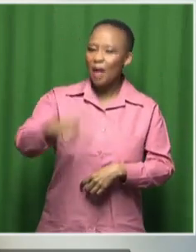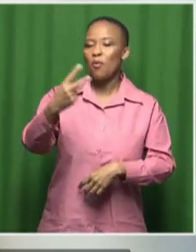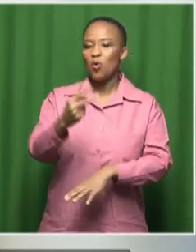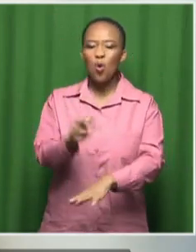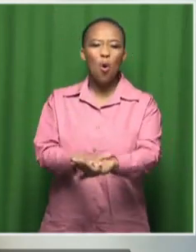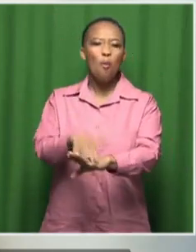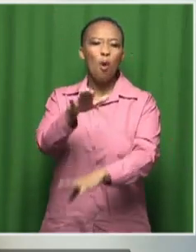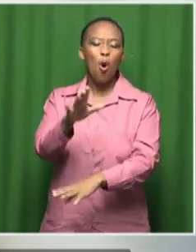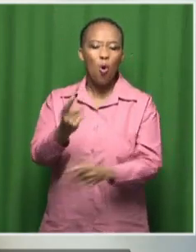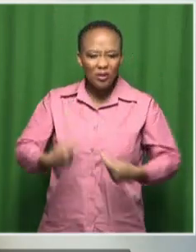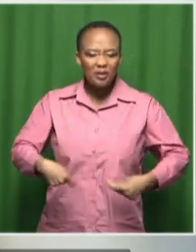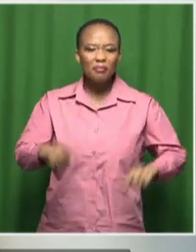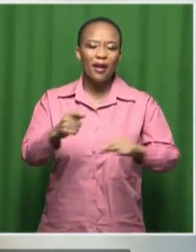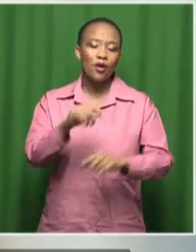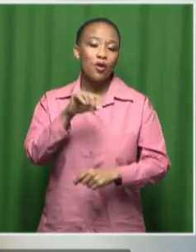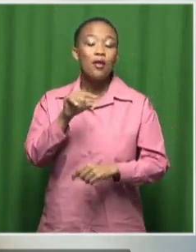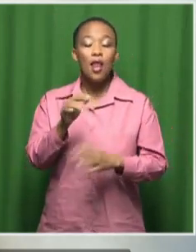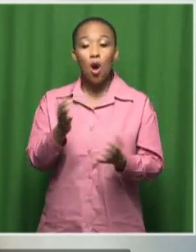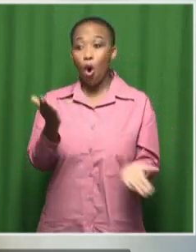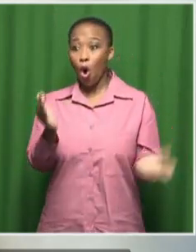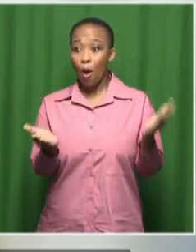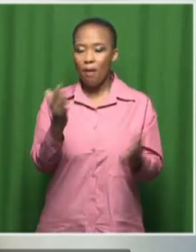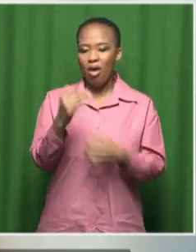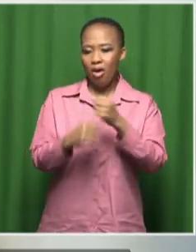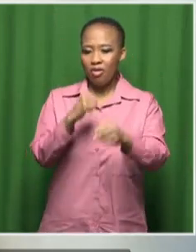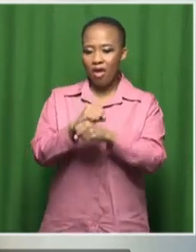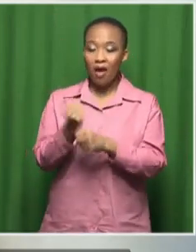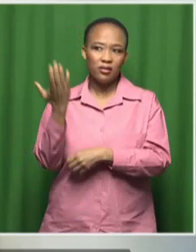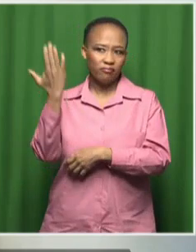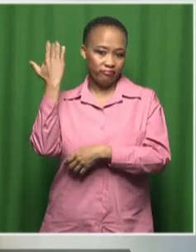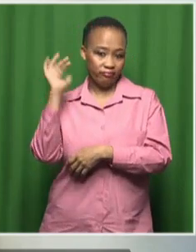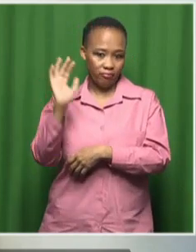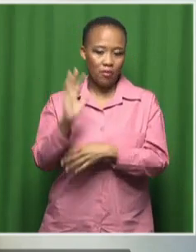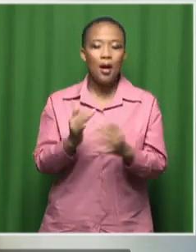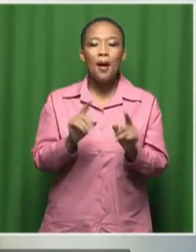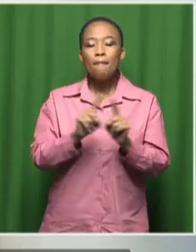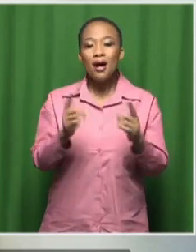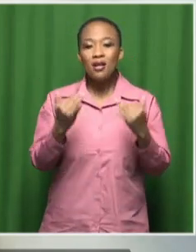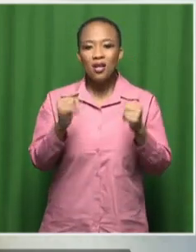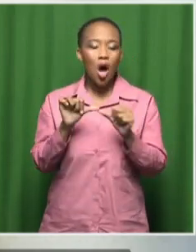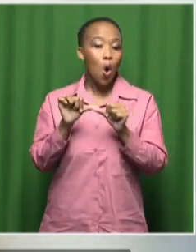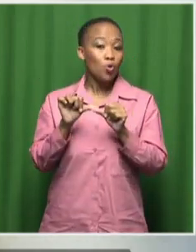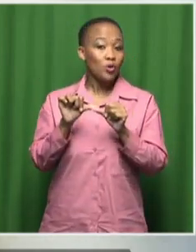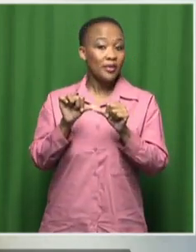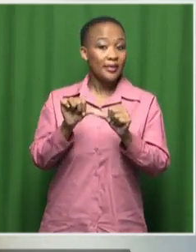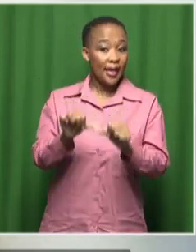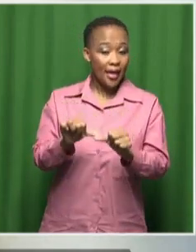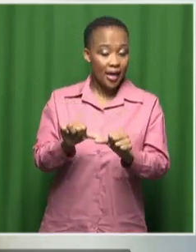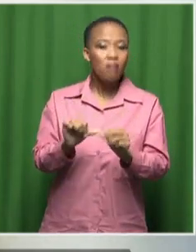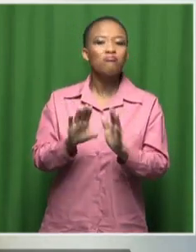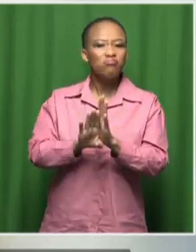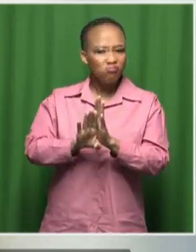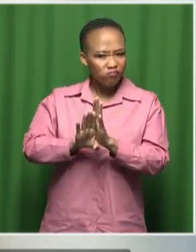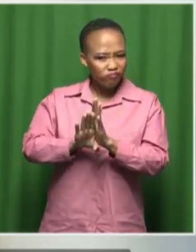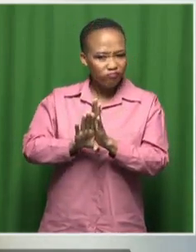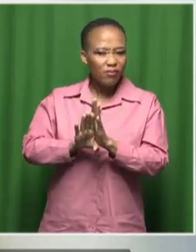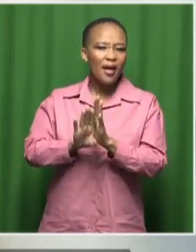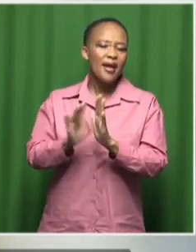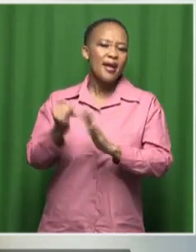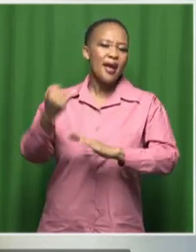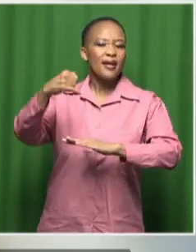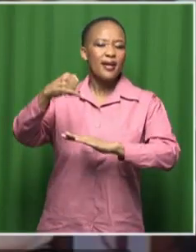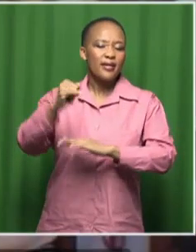So I guess it signals that there's a steady increase in terms of the uptake of this incentive